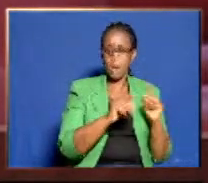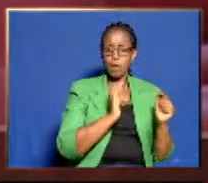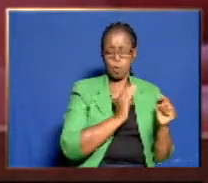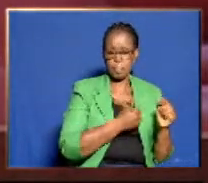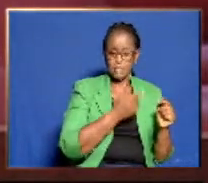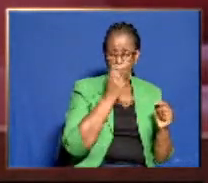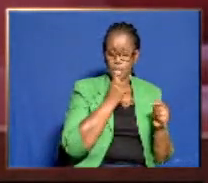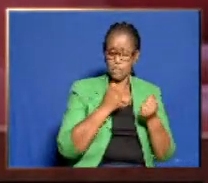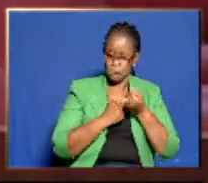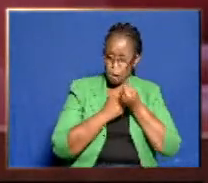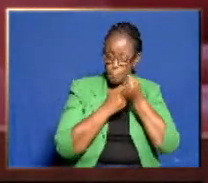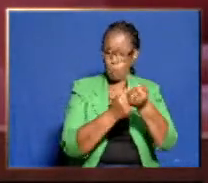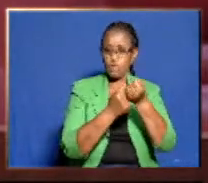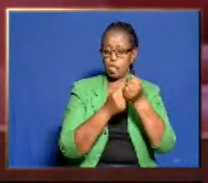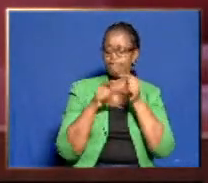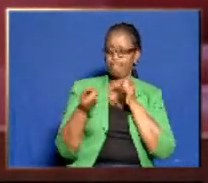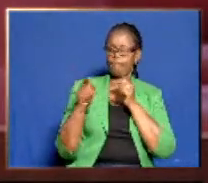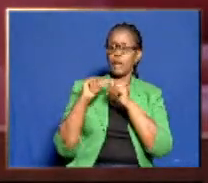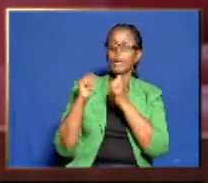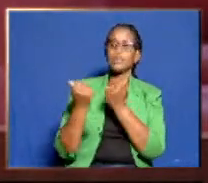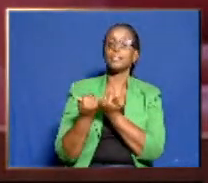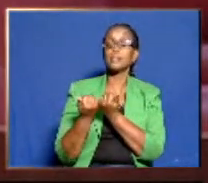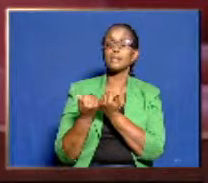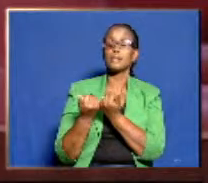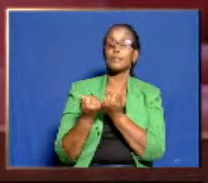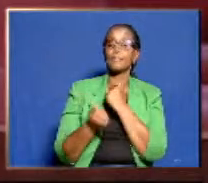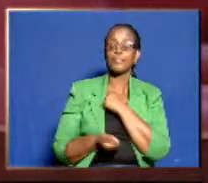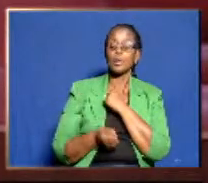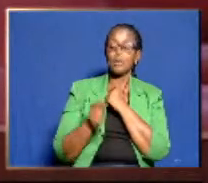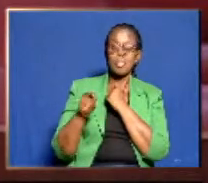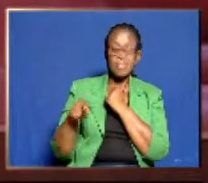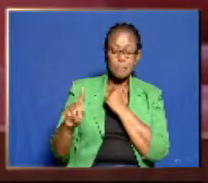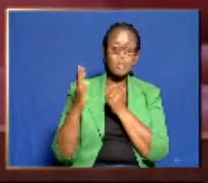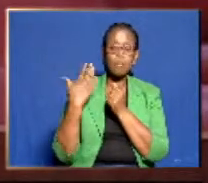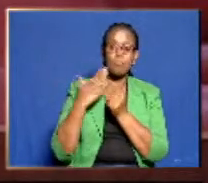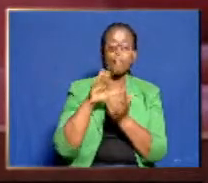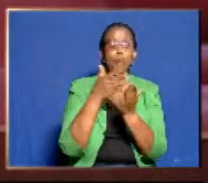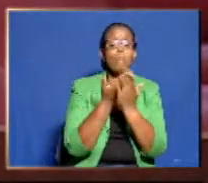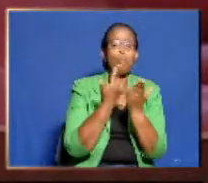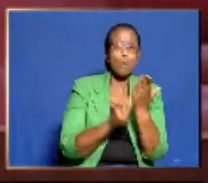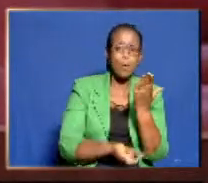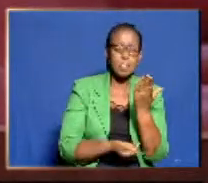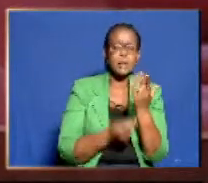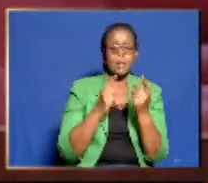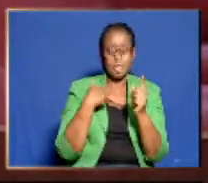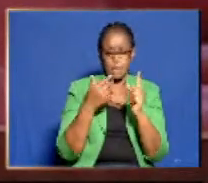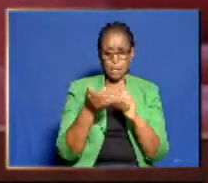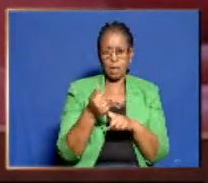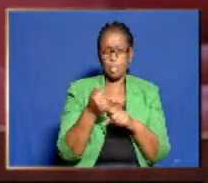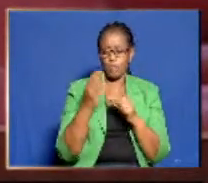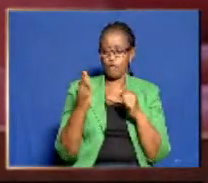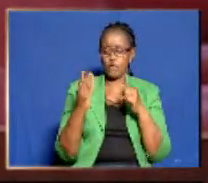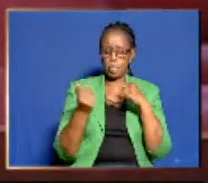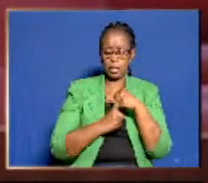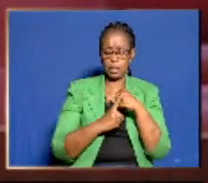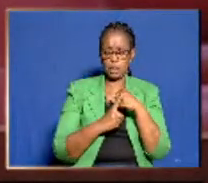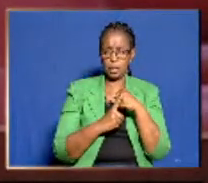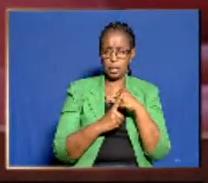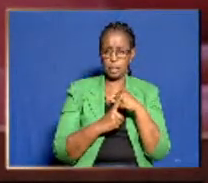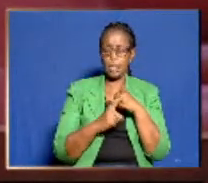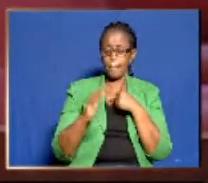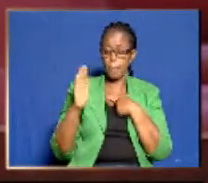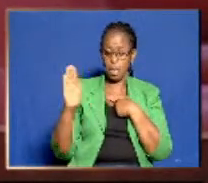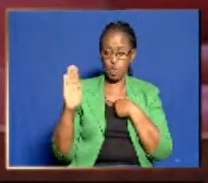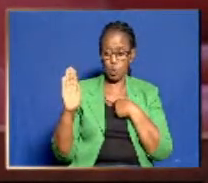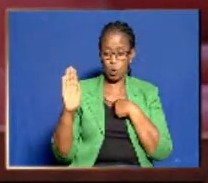them. However, they would have desired, because their proposal was, Honorable Speaker, they get about 46